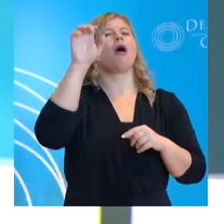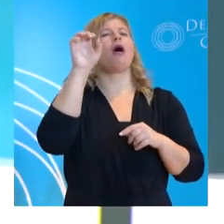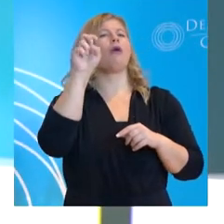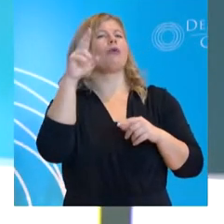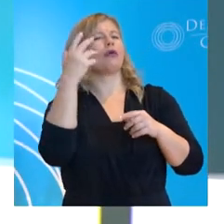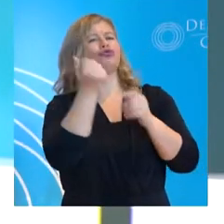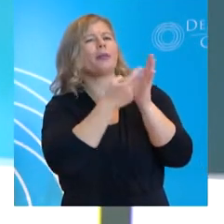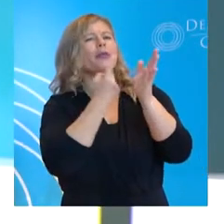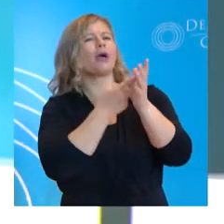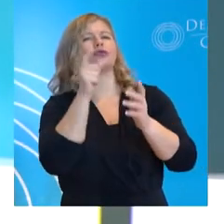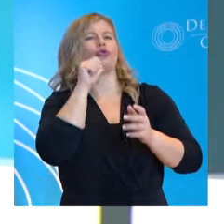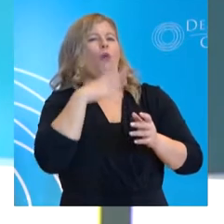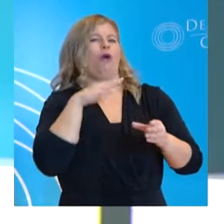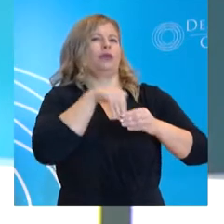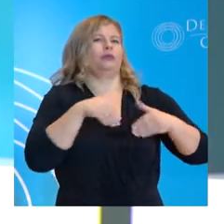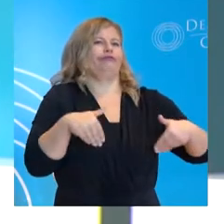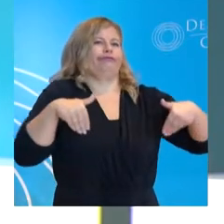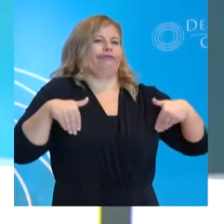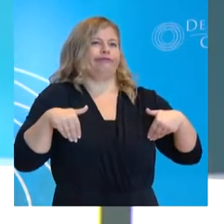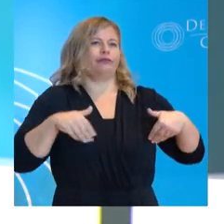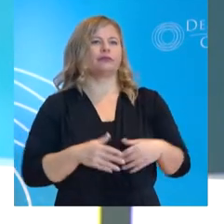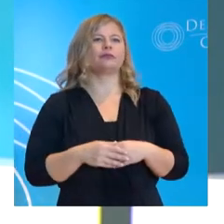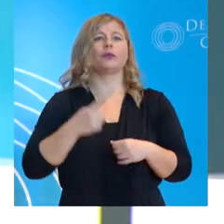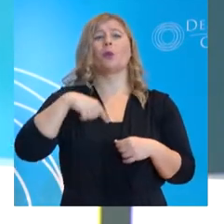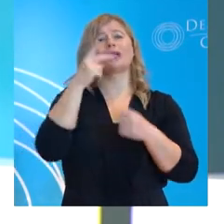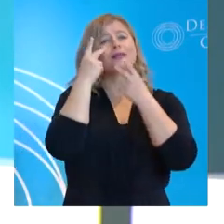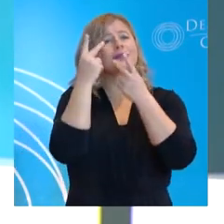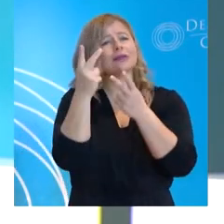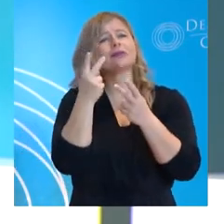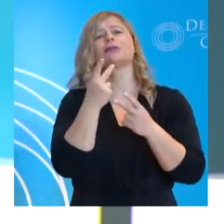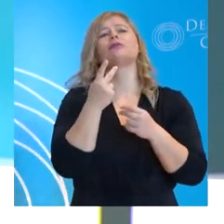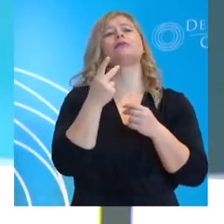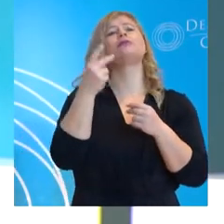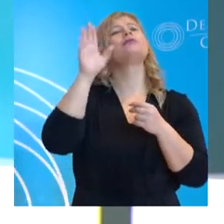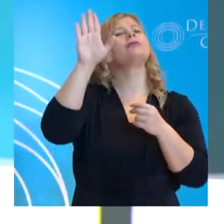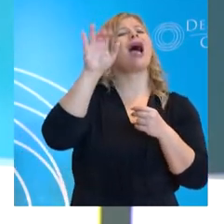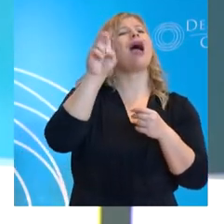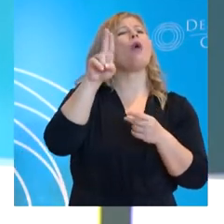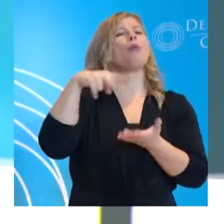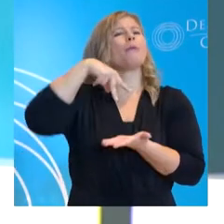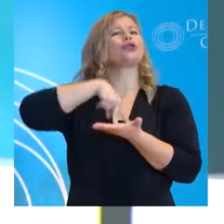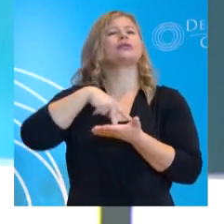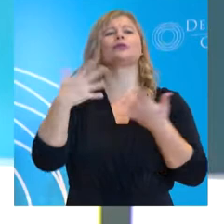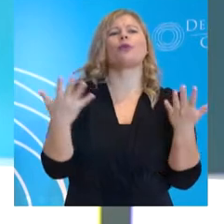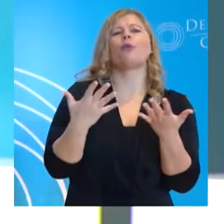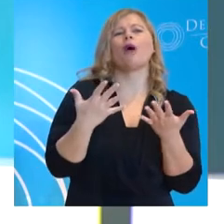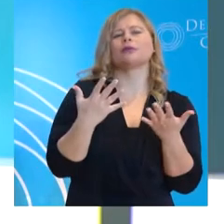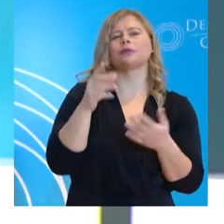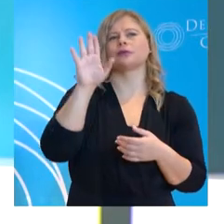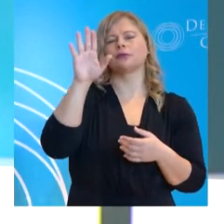fully mm-hmm. complementary, but also as a very clear statement by Europe, should we manage to get to